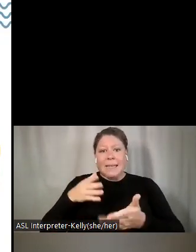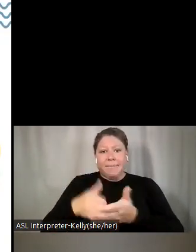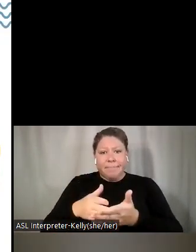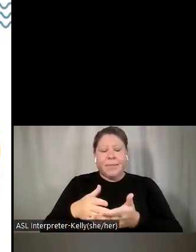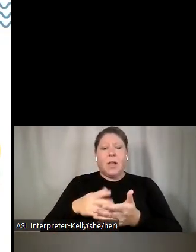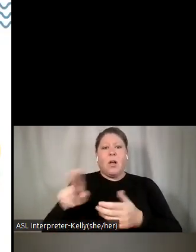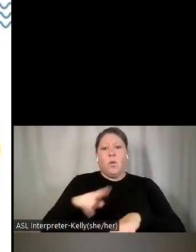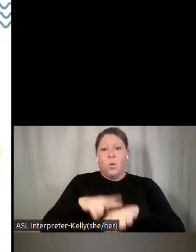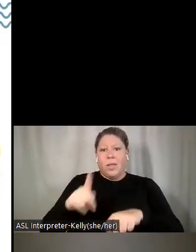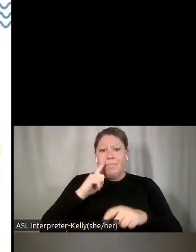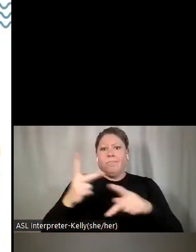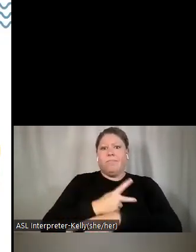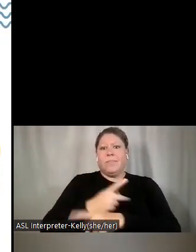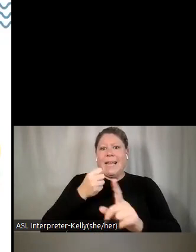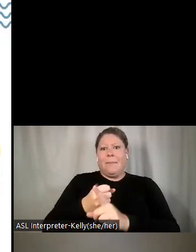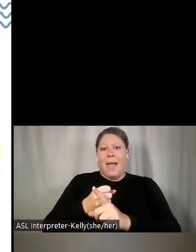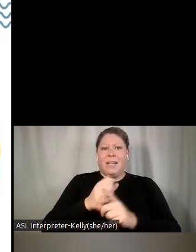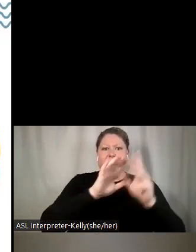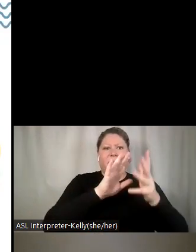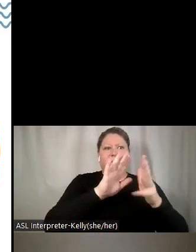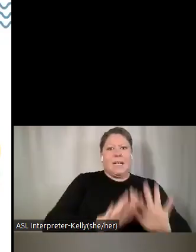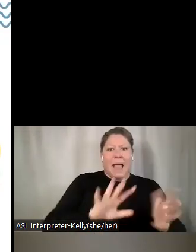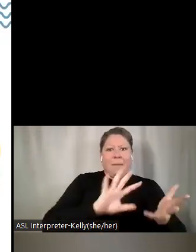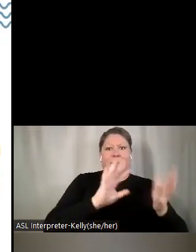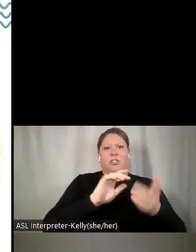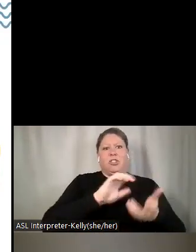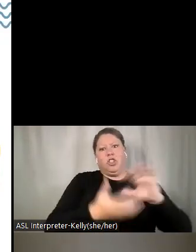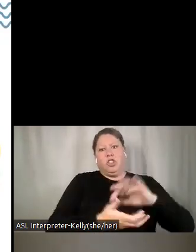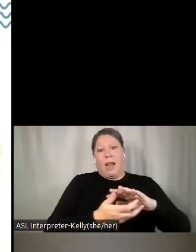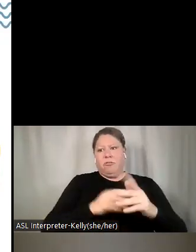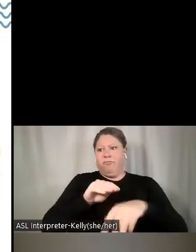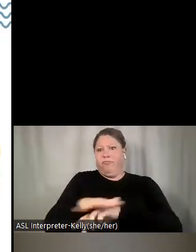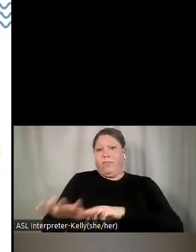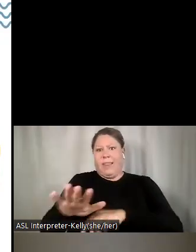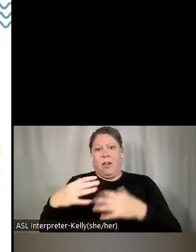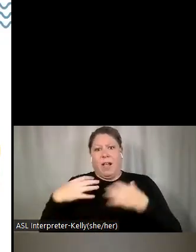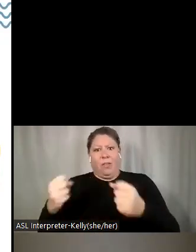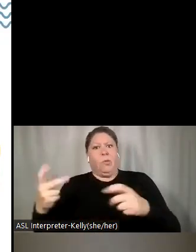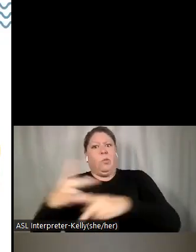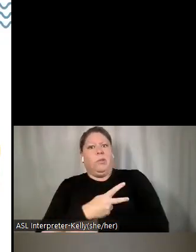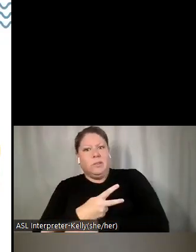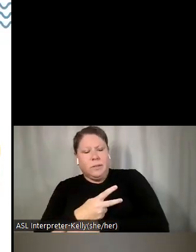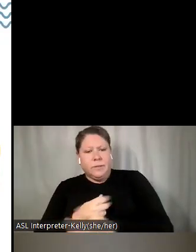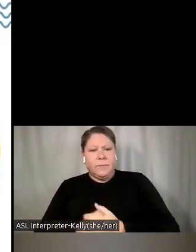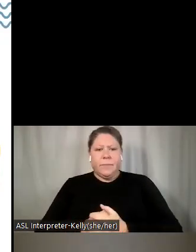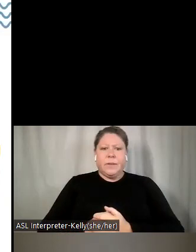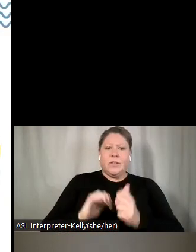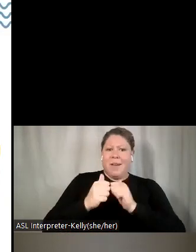disproportionate impact of climate change effects on their health. So an important way for CDPH to respond to this driver of